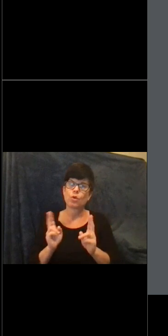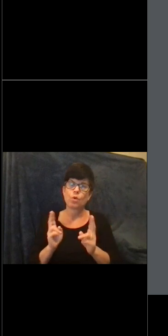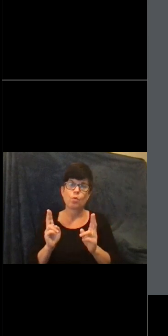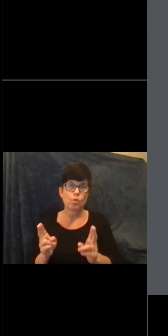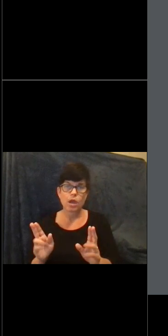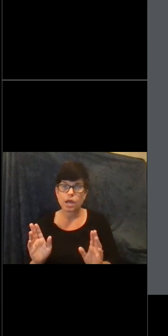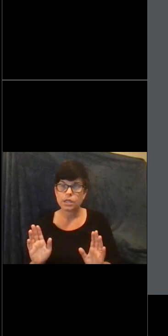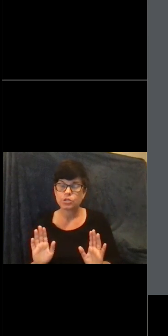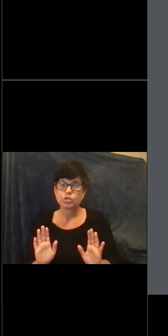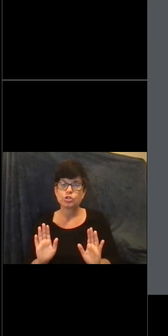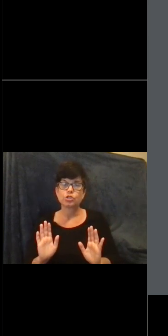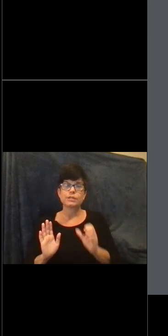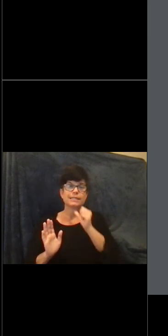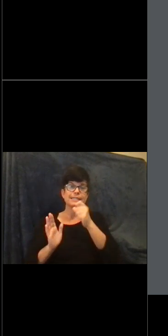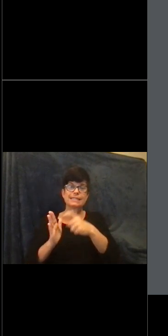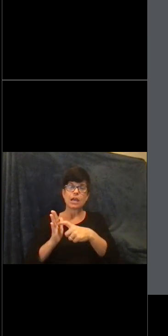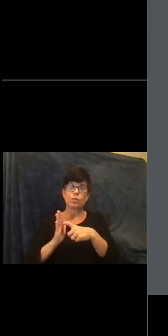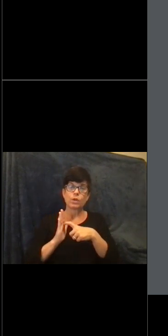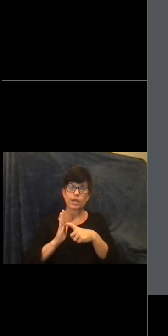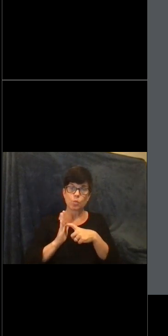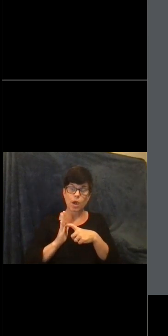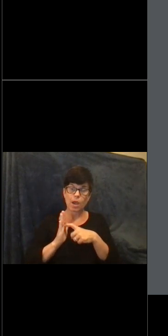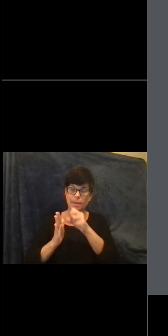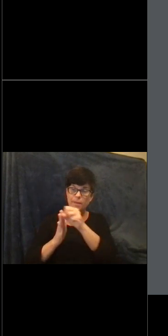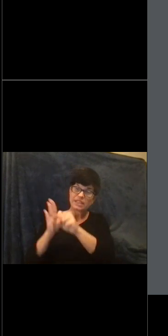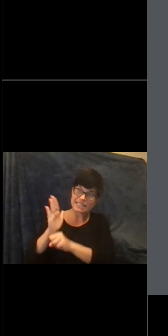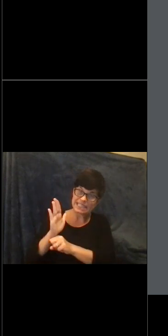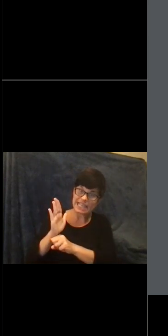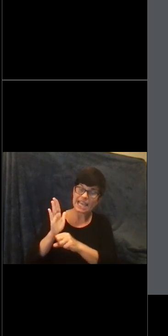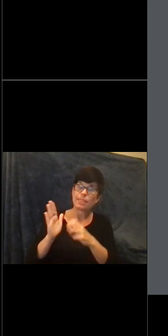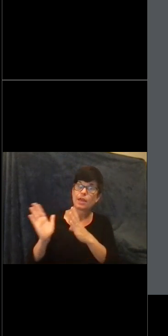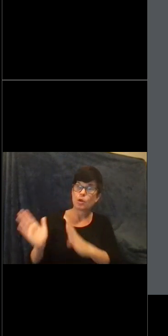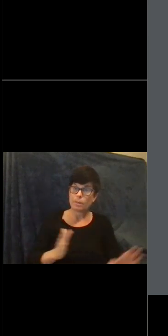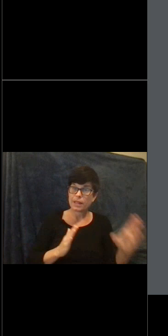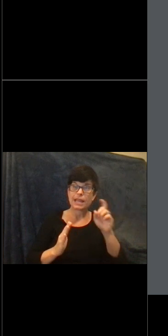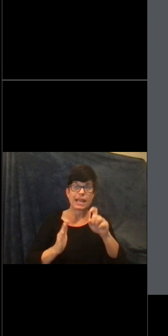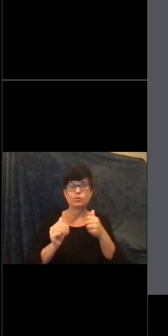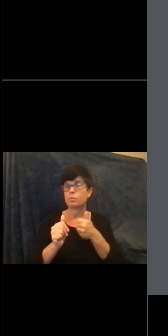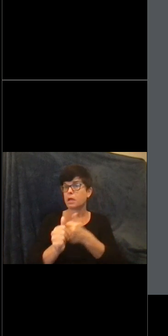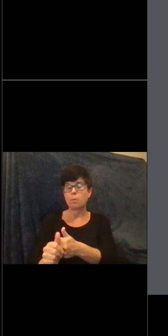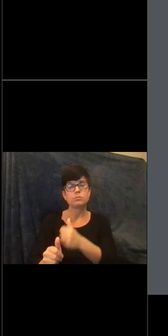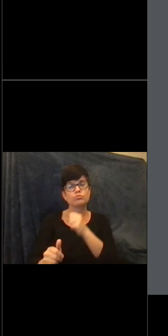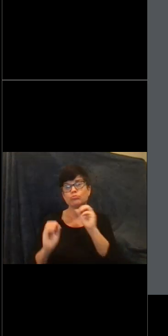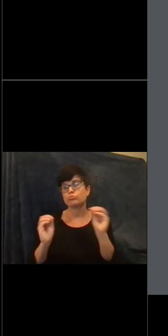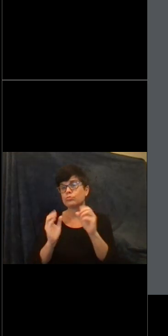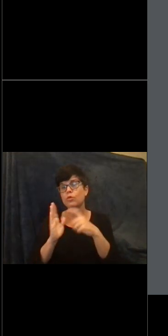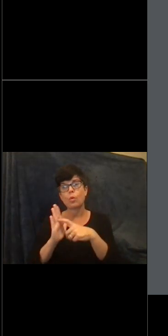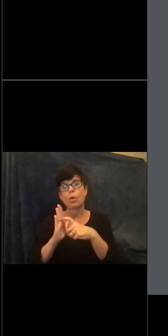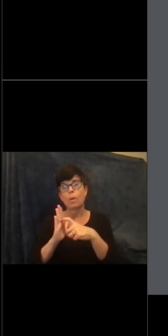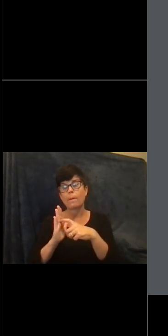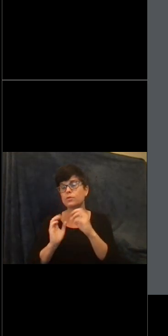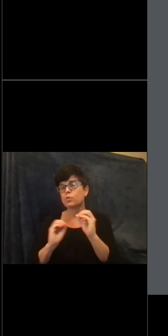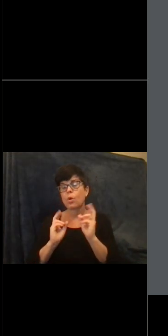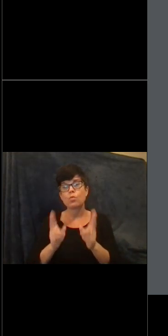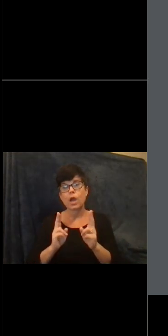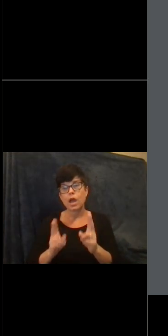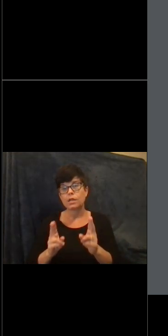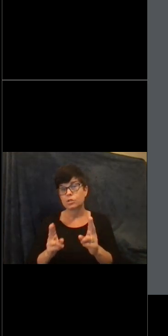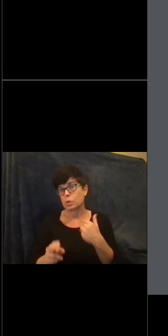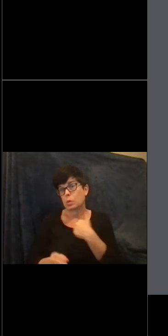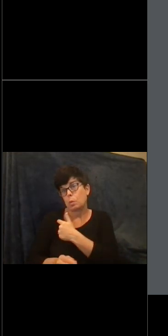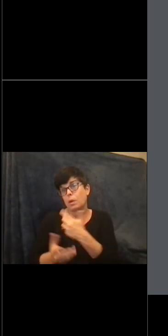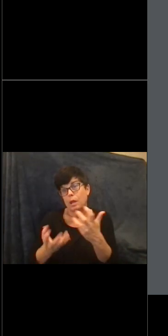no requirement of the state or anything that our plan has to be updated. You know, we would like to at